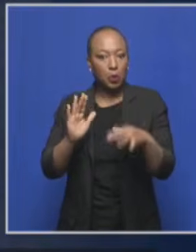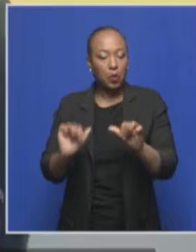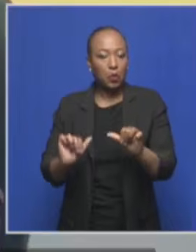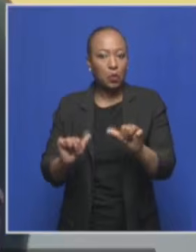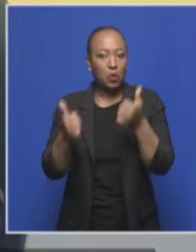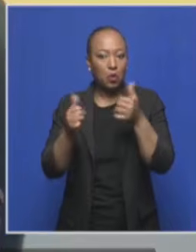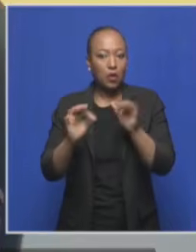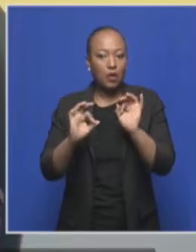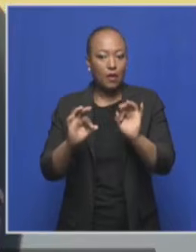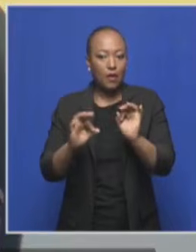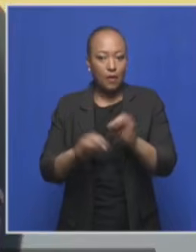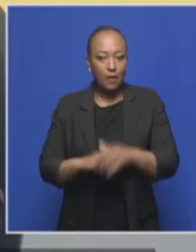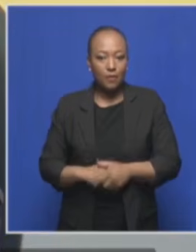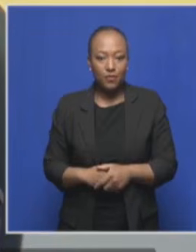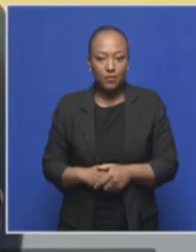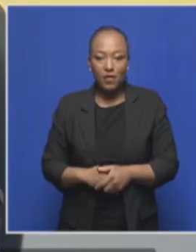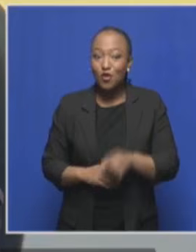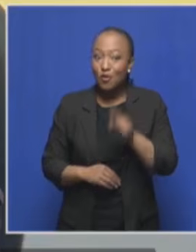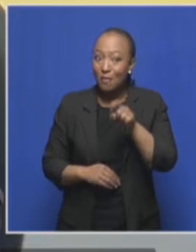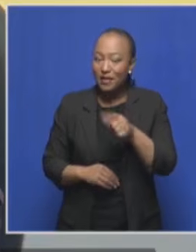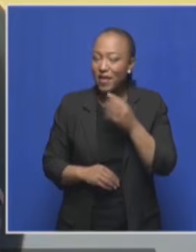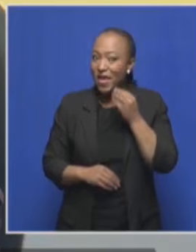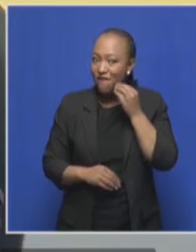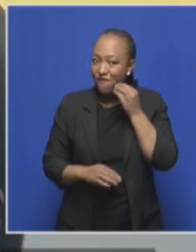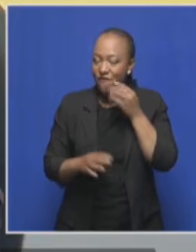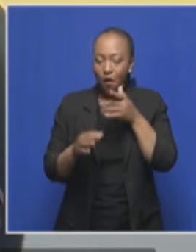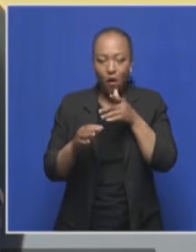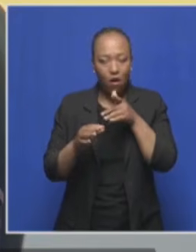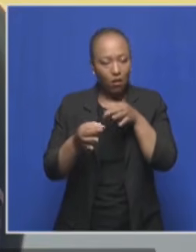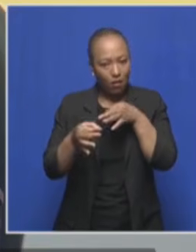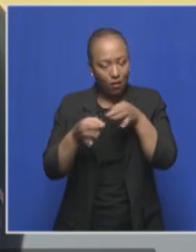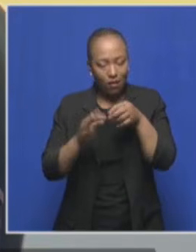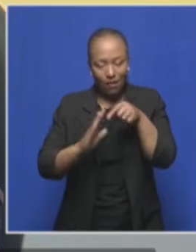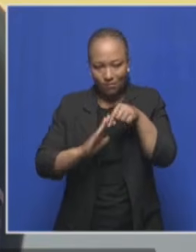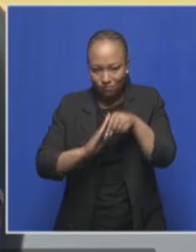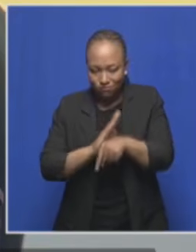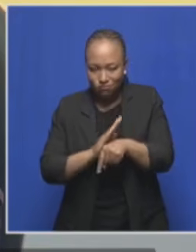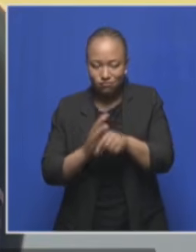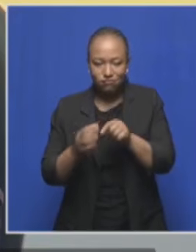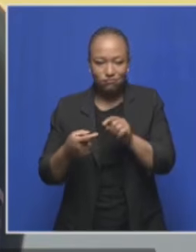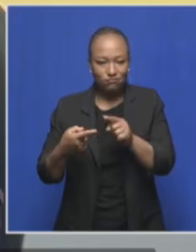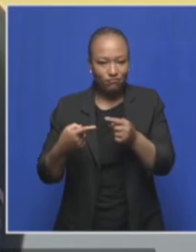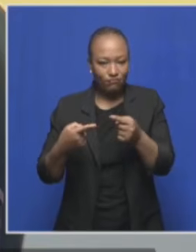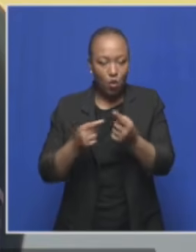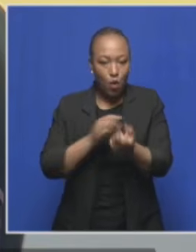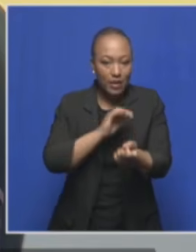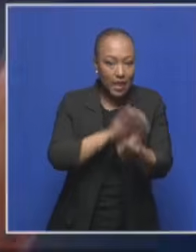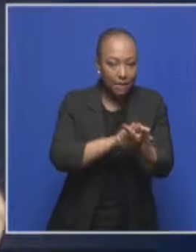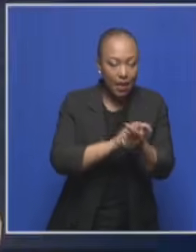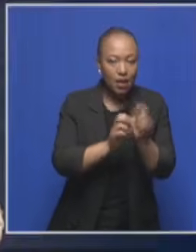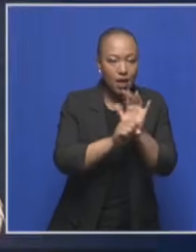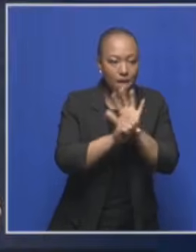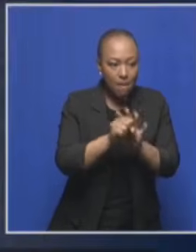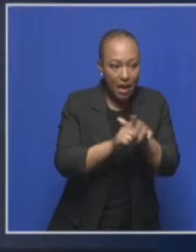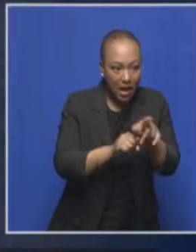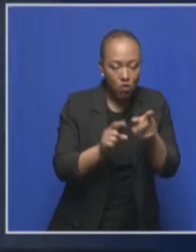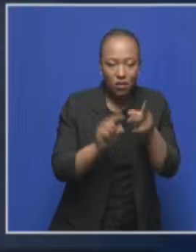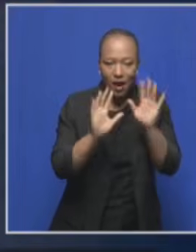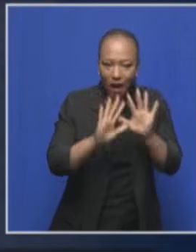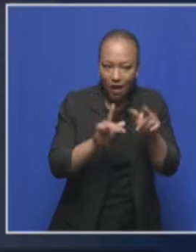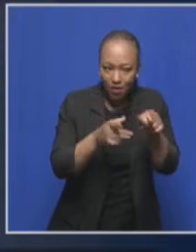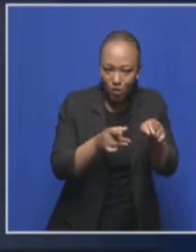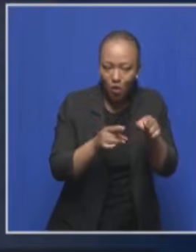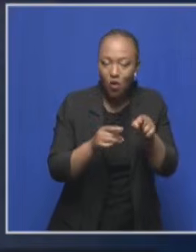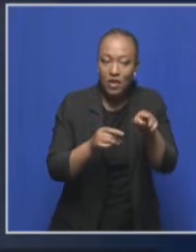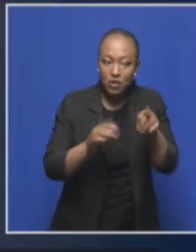I agree. But you Absolutely. must be very detailed. Every line must be detailed. When this is happening, this is the background, these are the colors, this is what this one